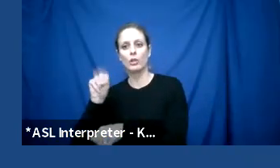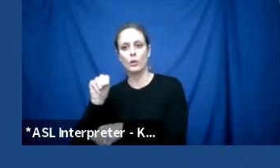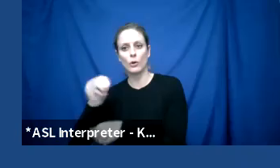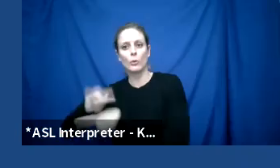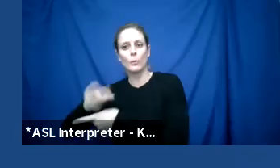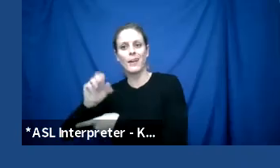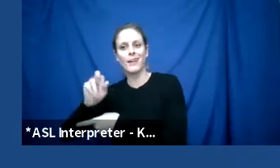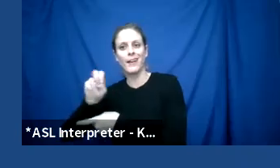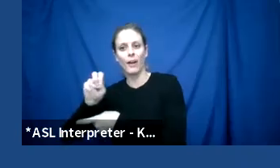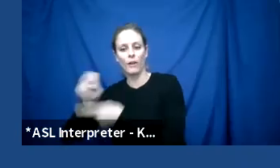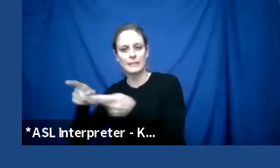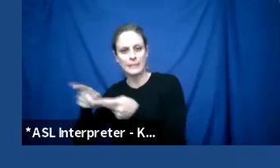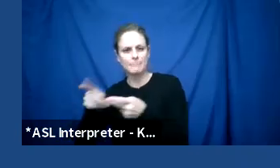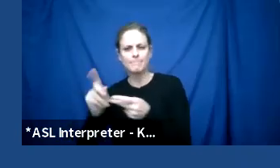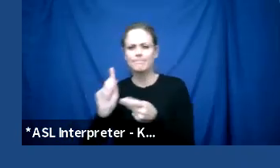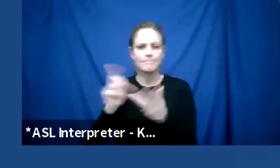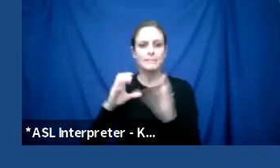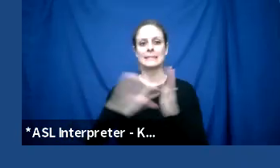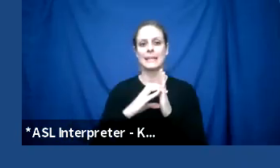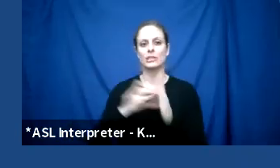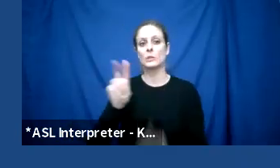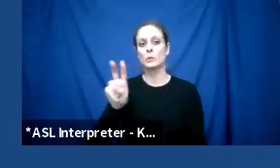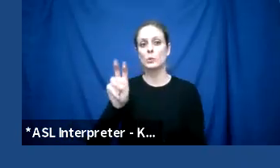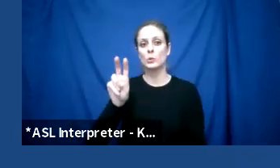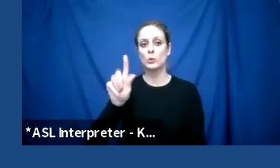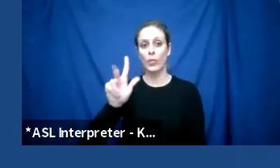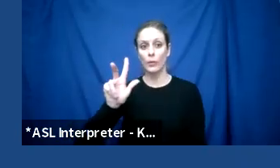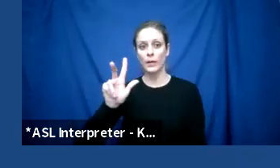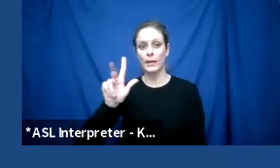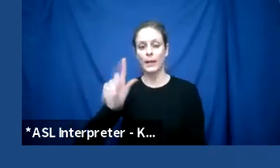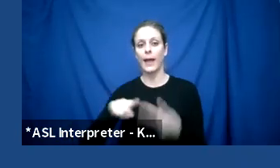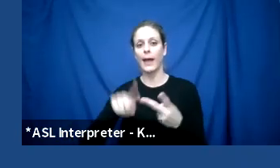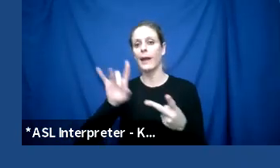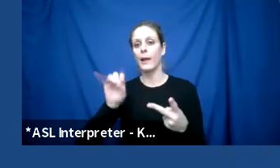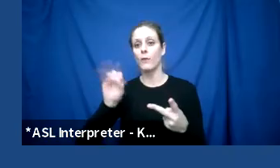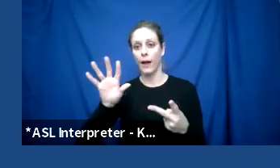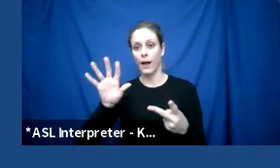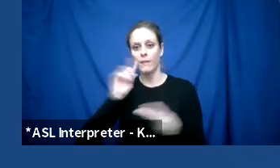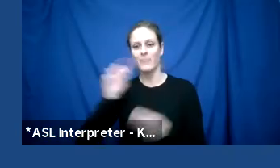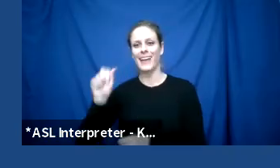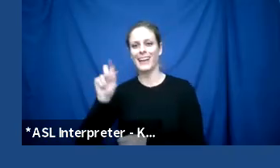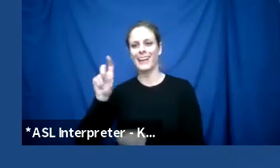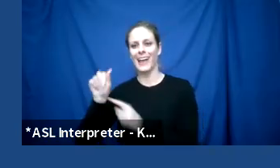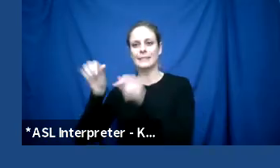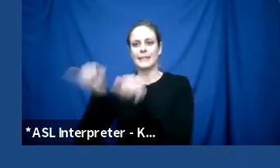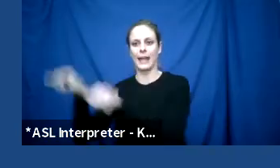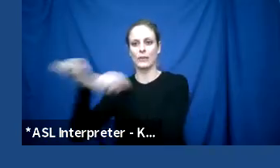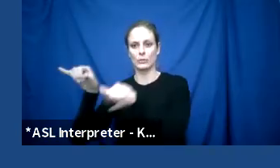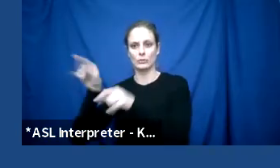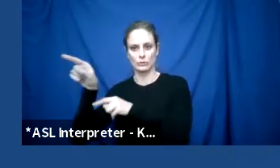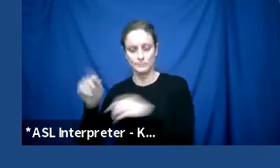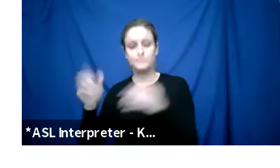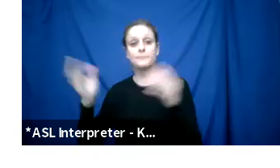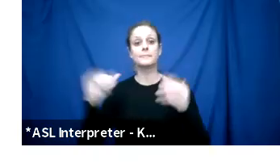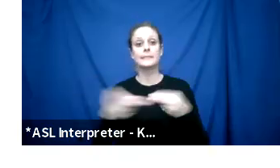those referenced in section 223 and then 805 of the ADA standards. Okay, let's move on to the next